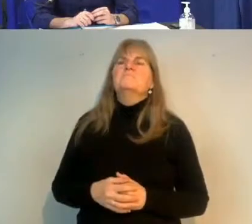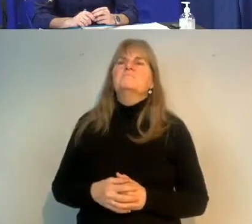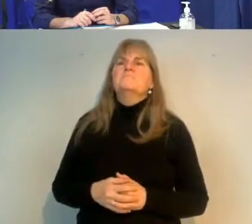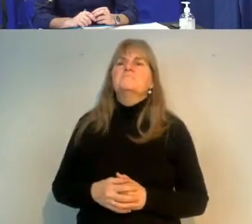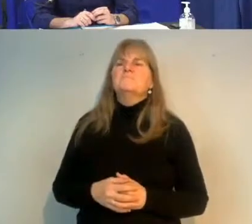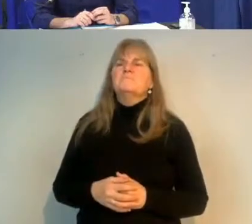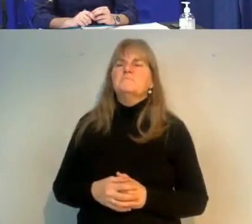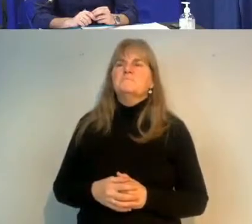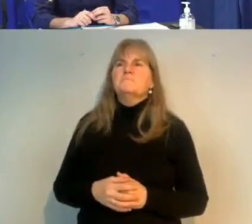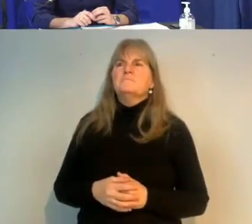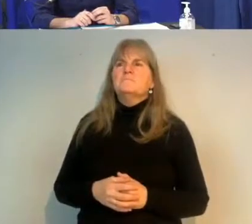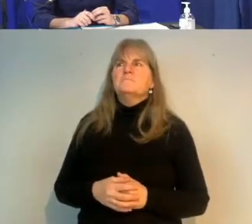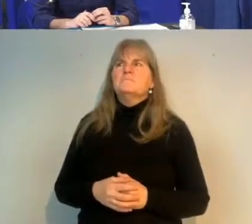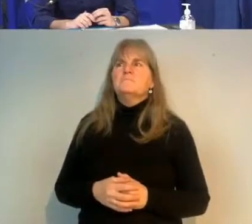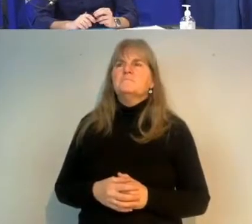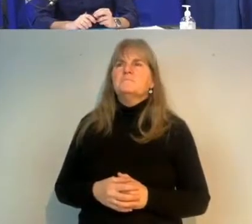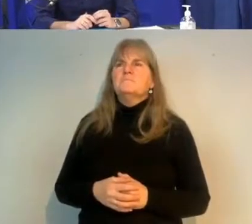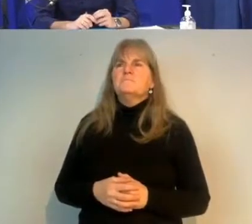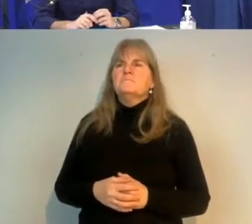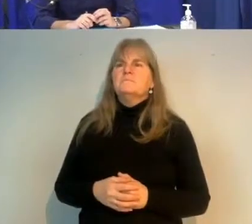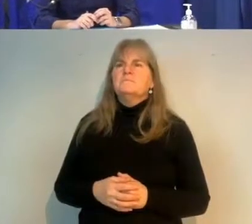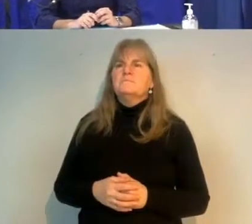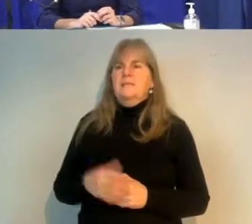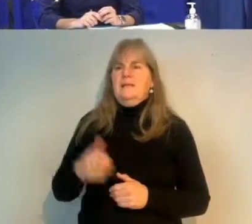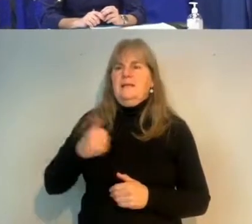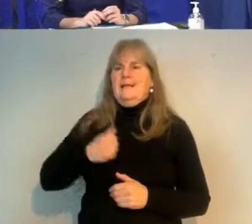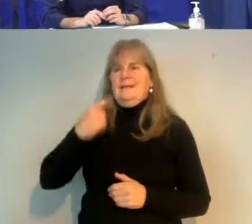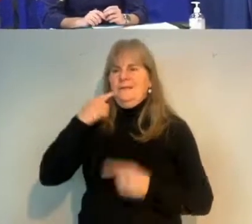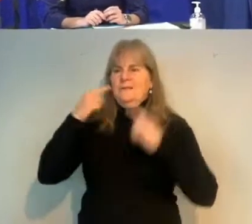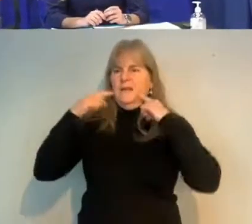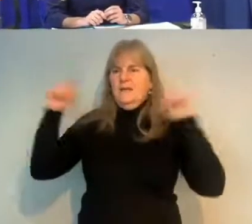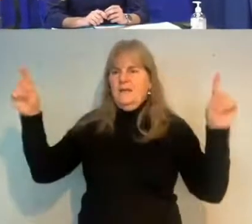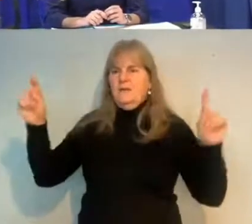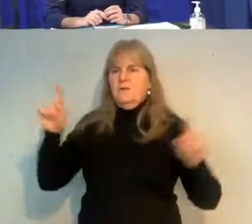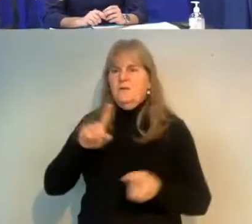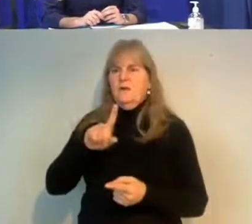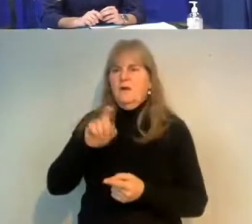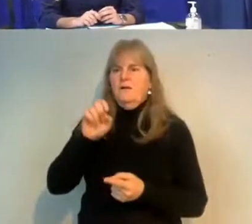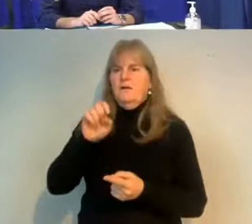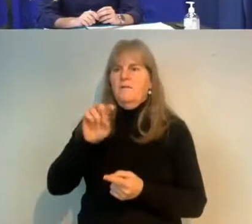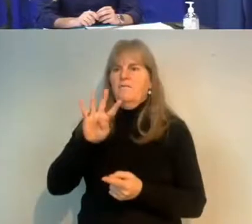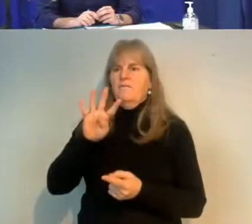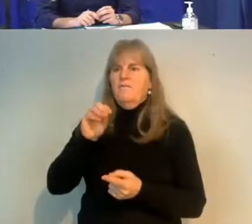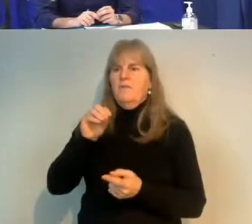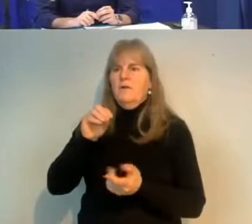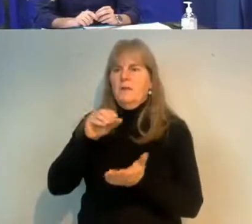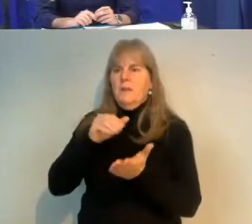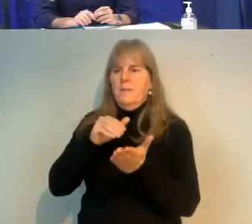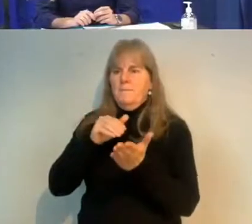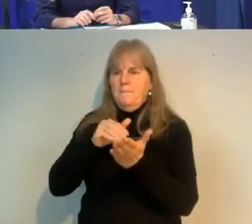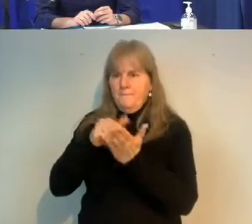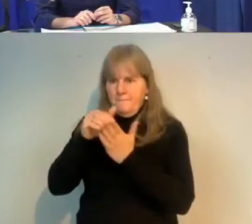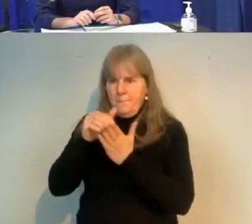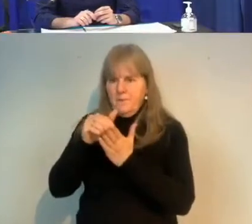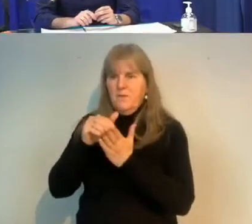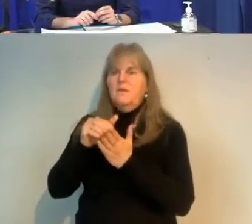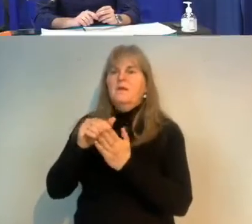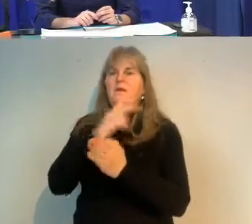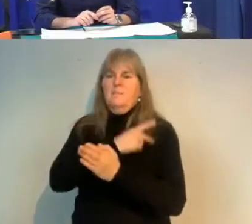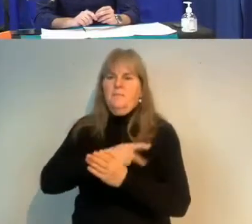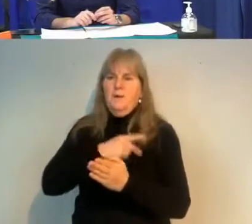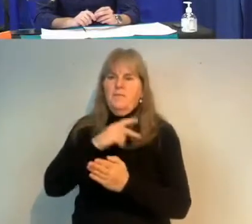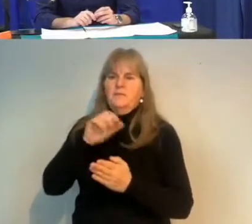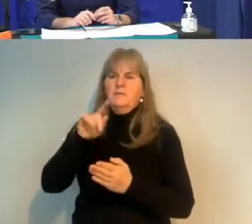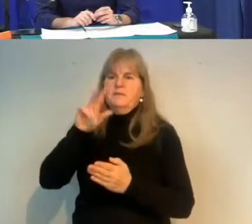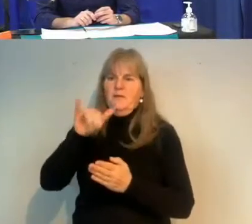it. Canada just announced that they're sending 140 million rapid tests to the provinces and territories. I'm